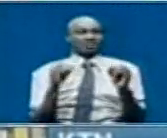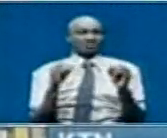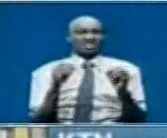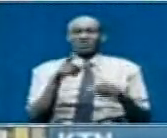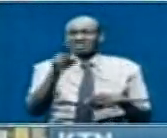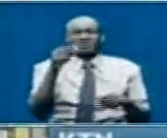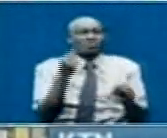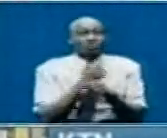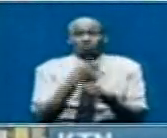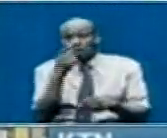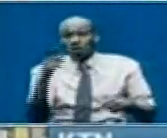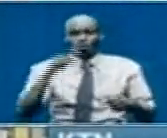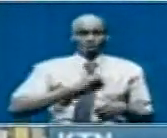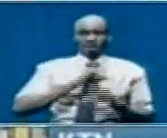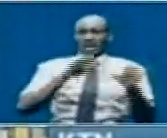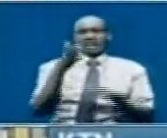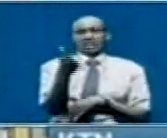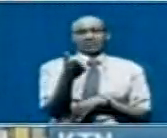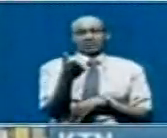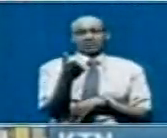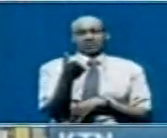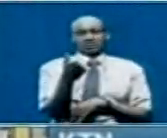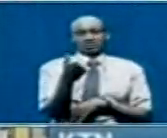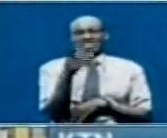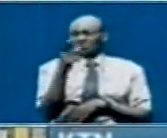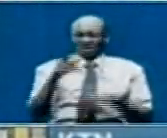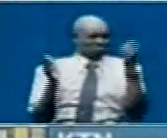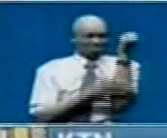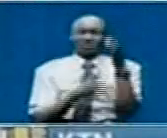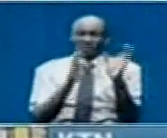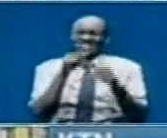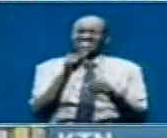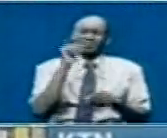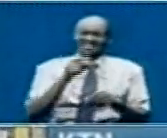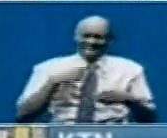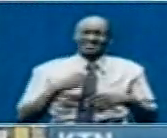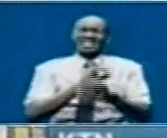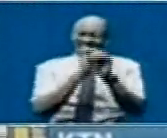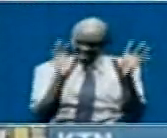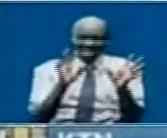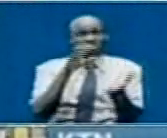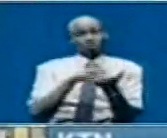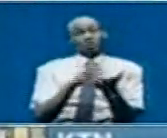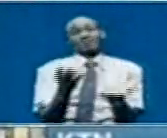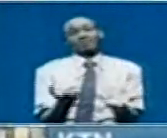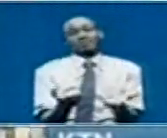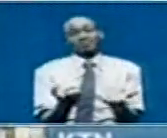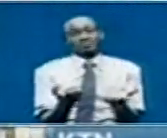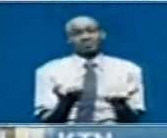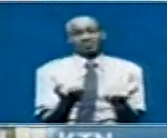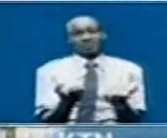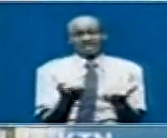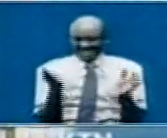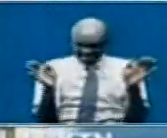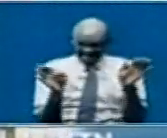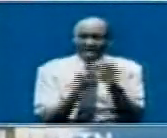cannot tell who owns to us looks very ridiculous. A very clear situation of a